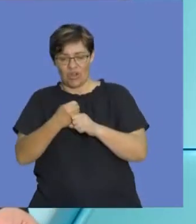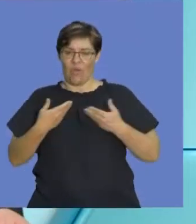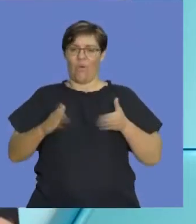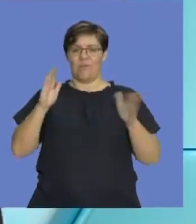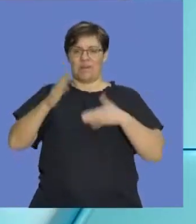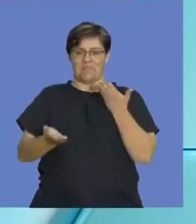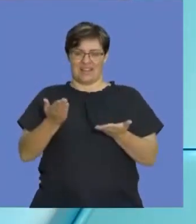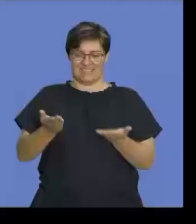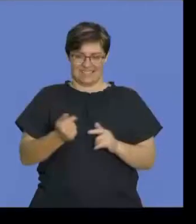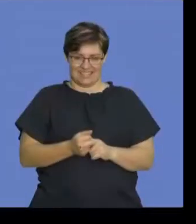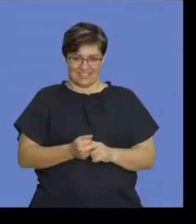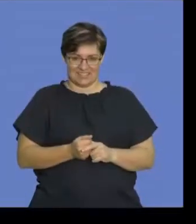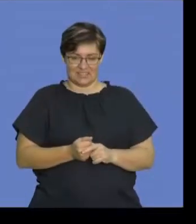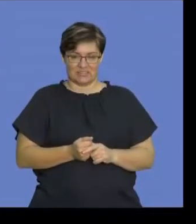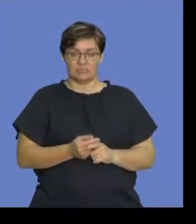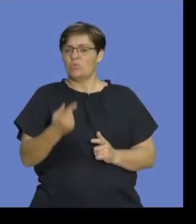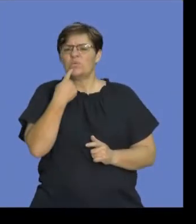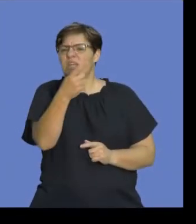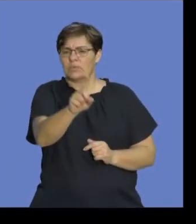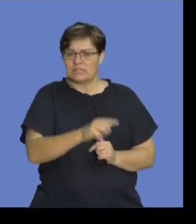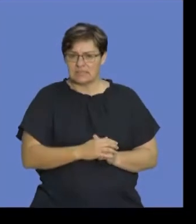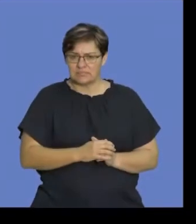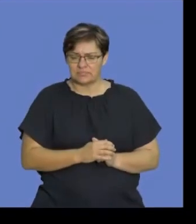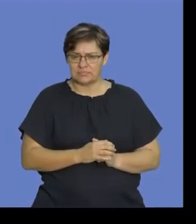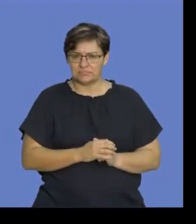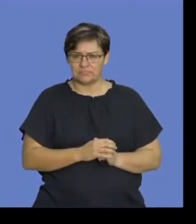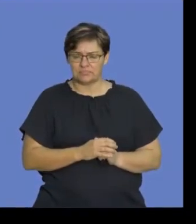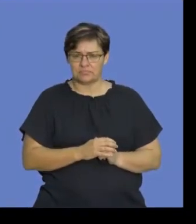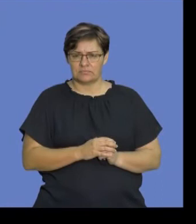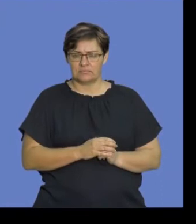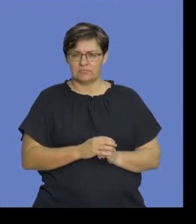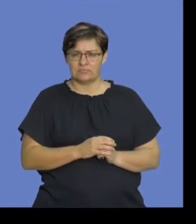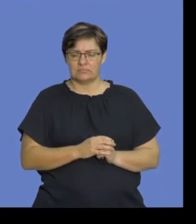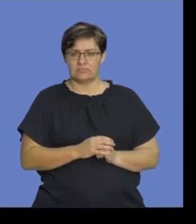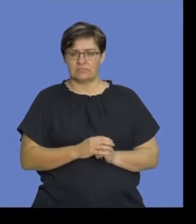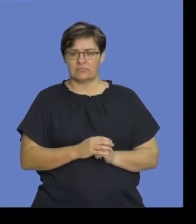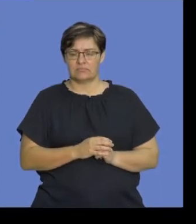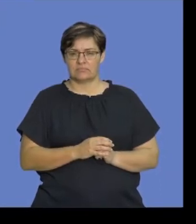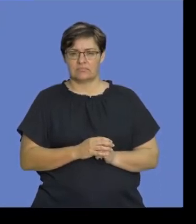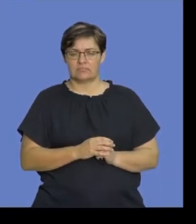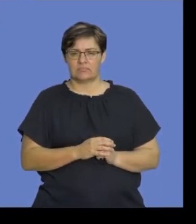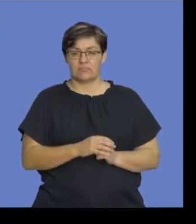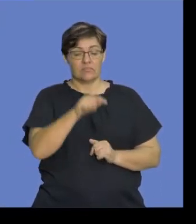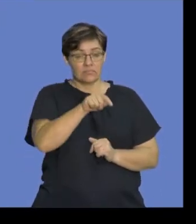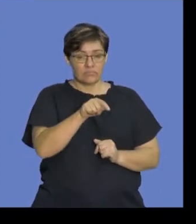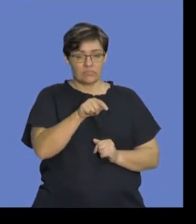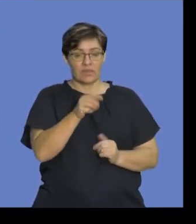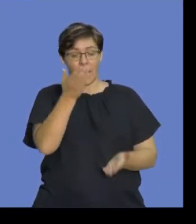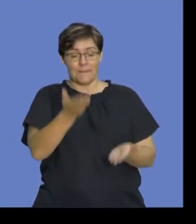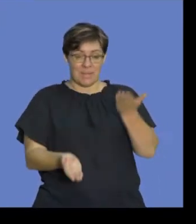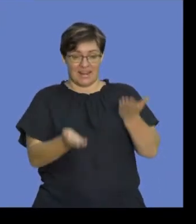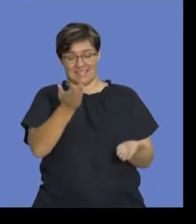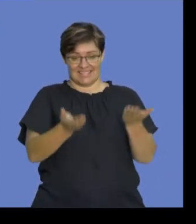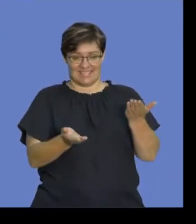balance. Okay? So in other words, what are we saying? We're saying that this is your